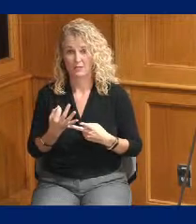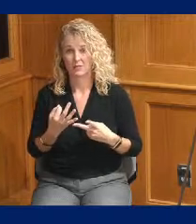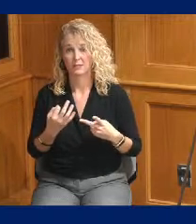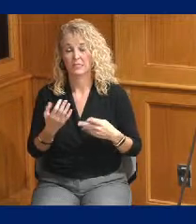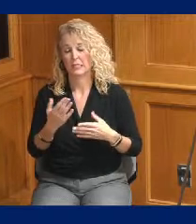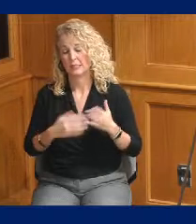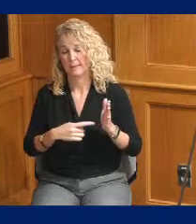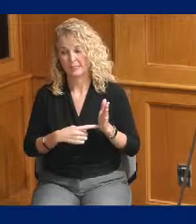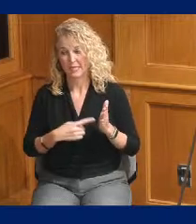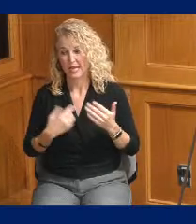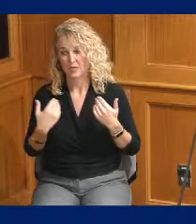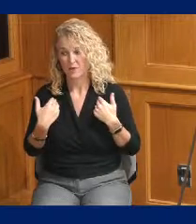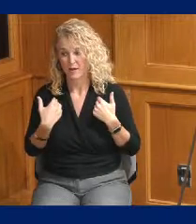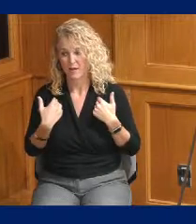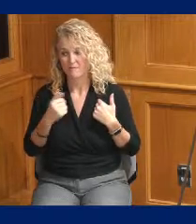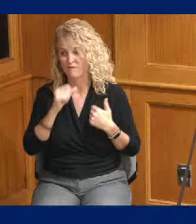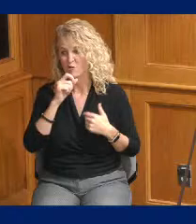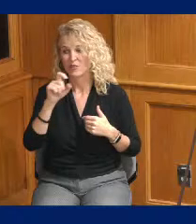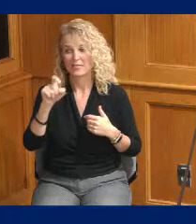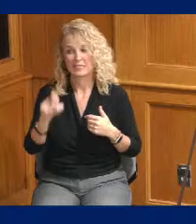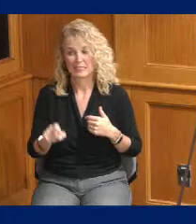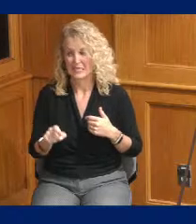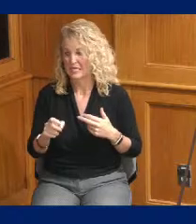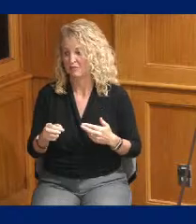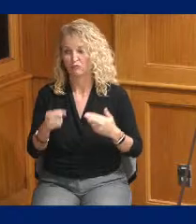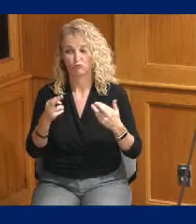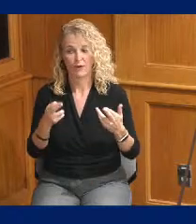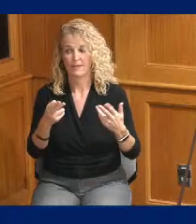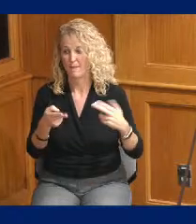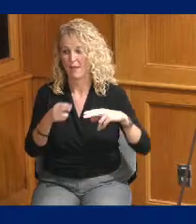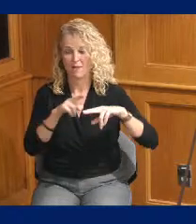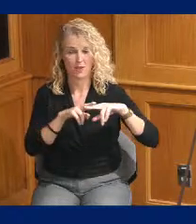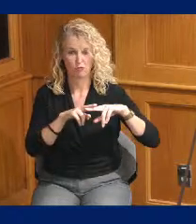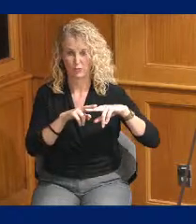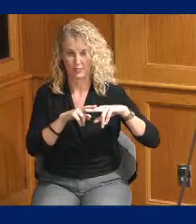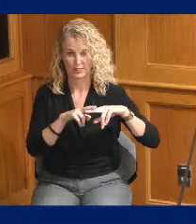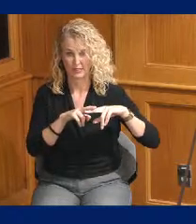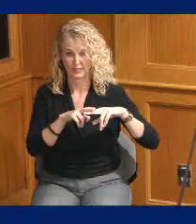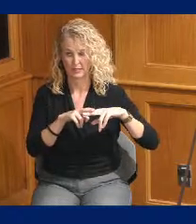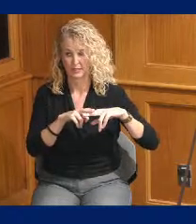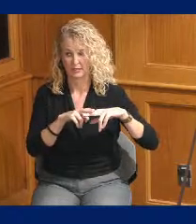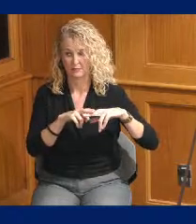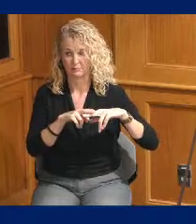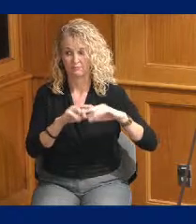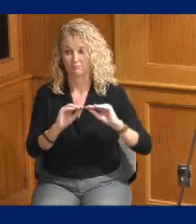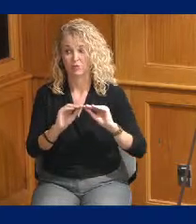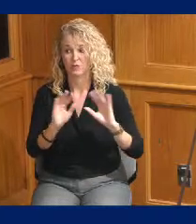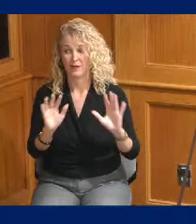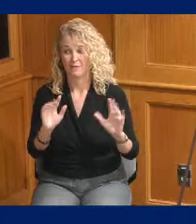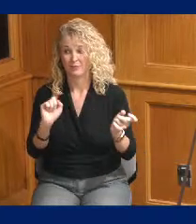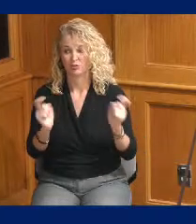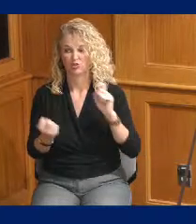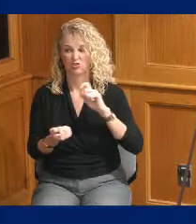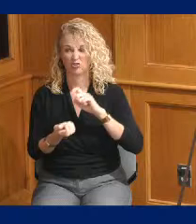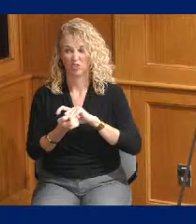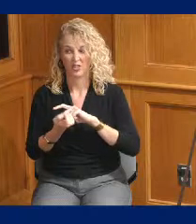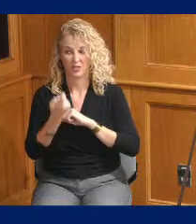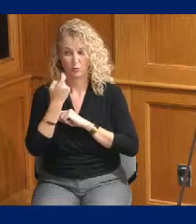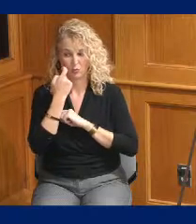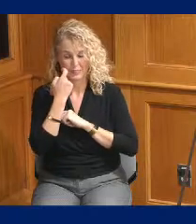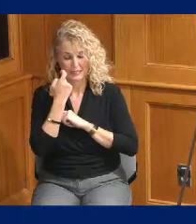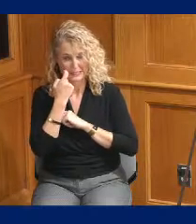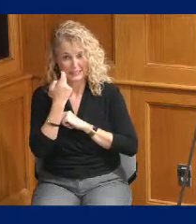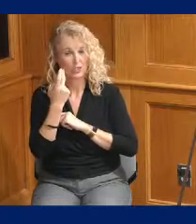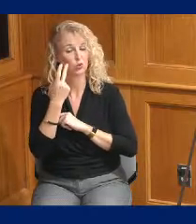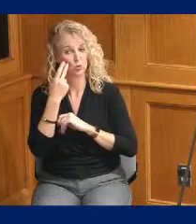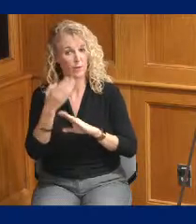we had, we did not need to recommend or implement any rate increases. That obviously changed in the last couple of years, as you saw the